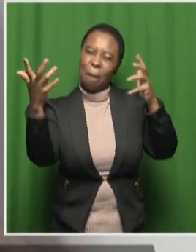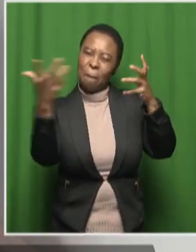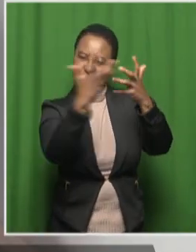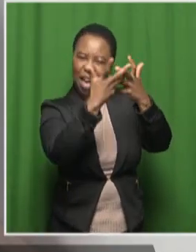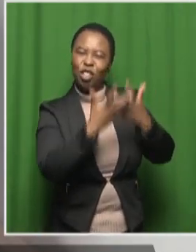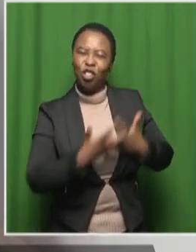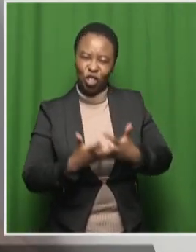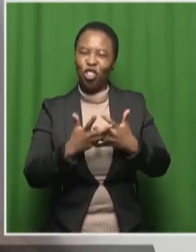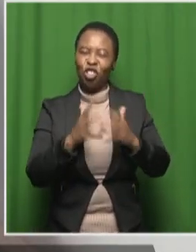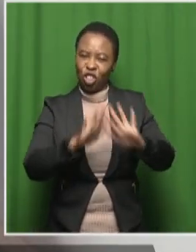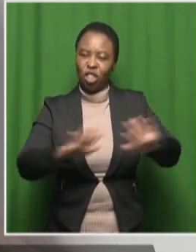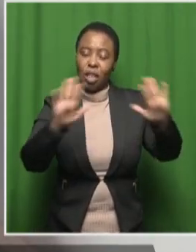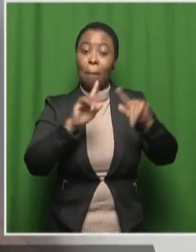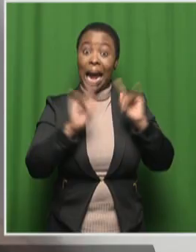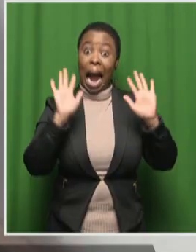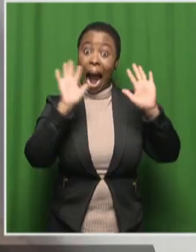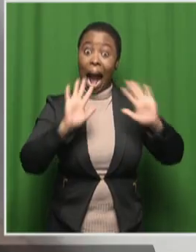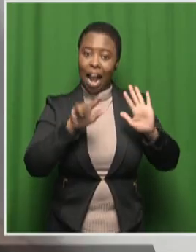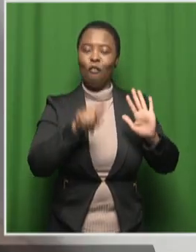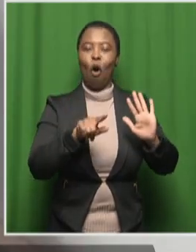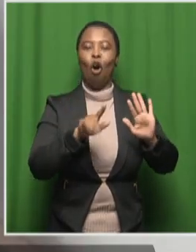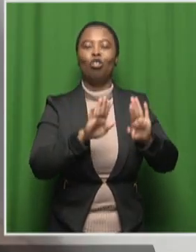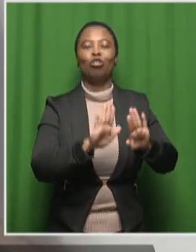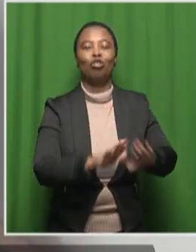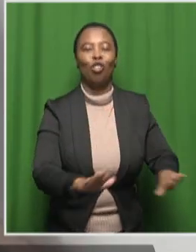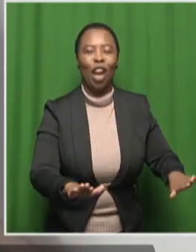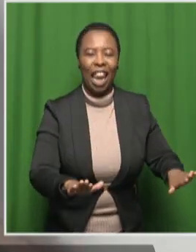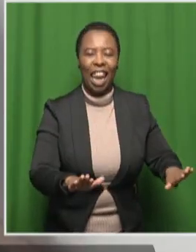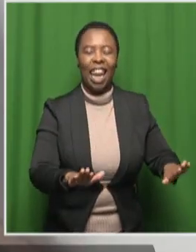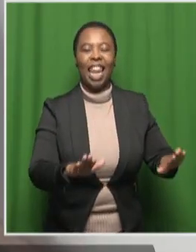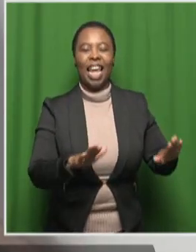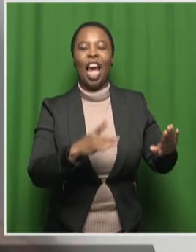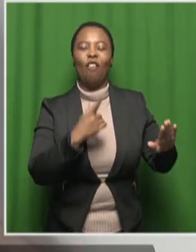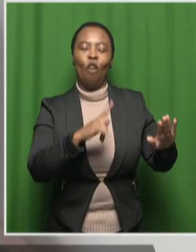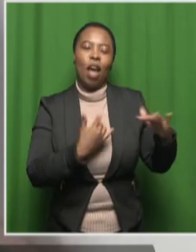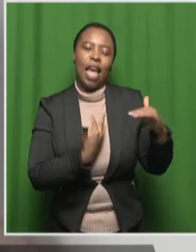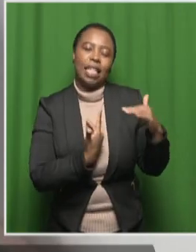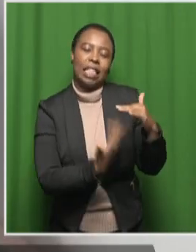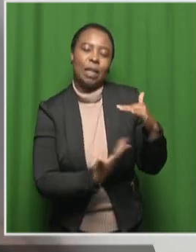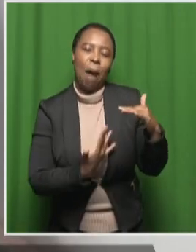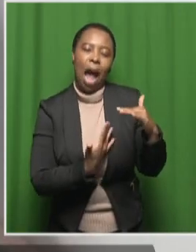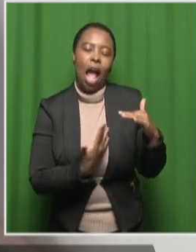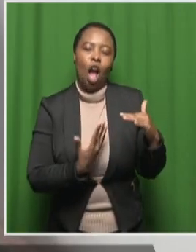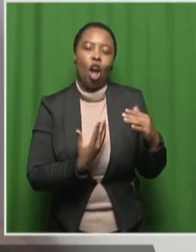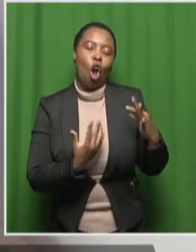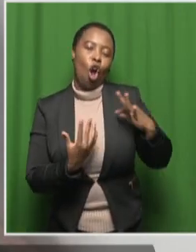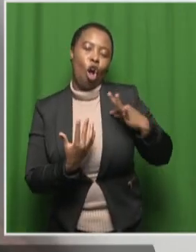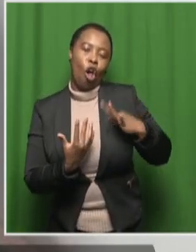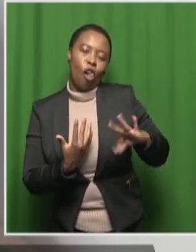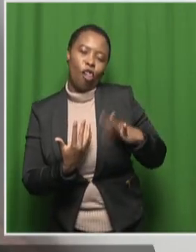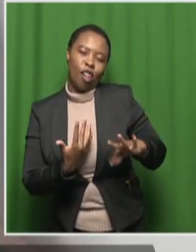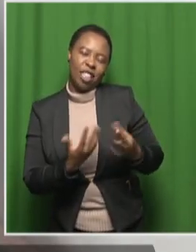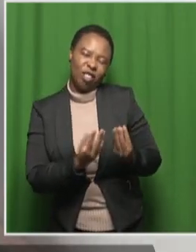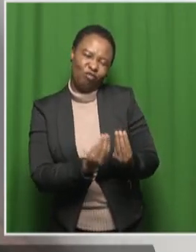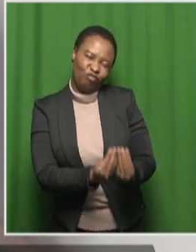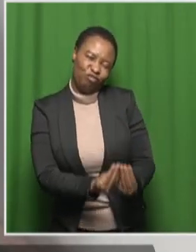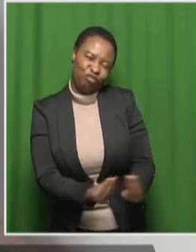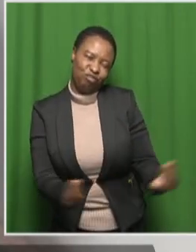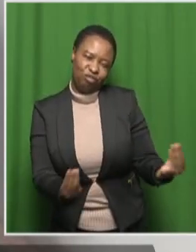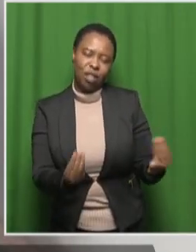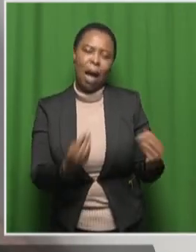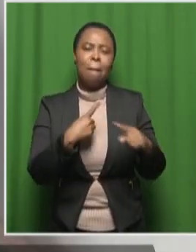meant to be for kids and meant to inspire little girls. But I was very happy to see that the